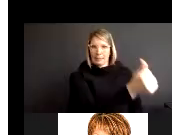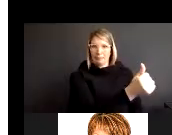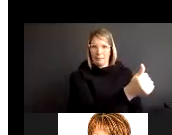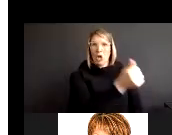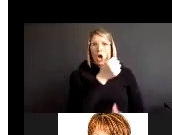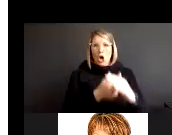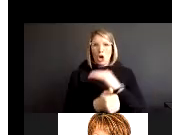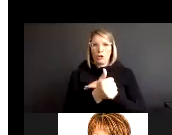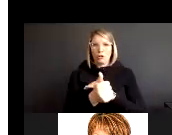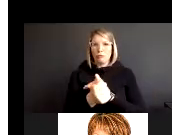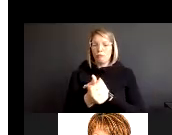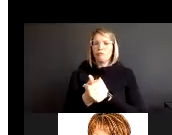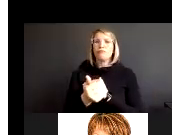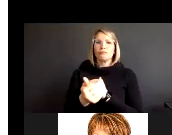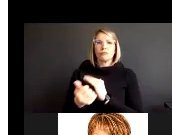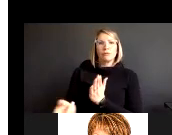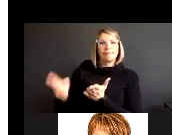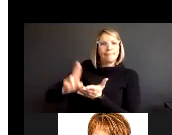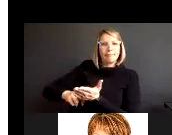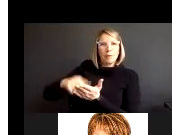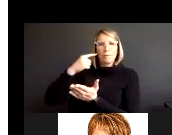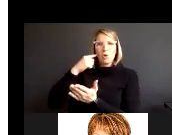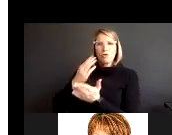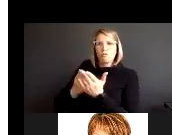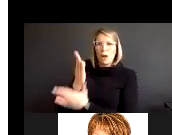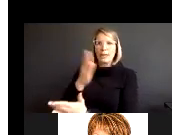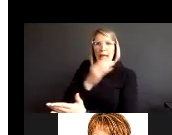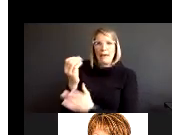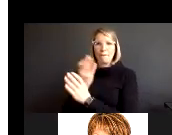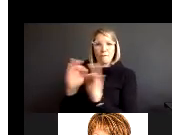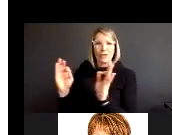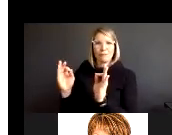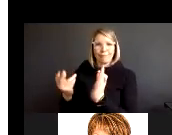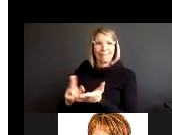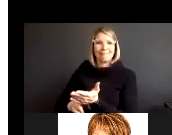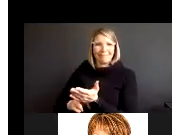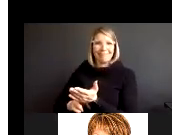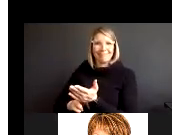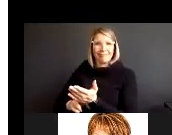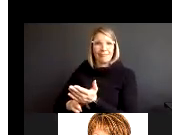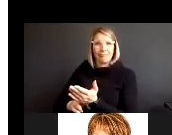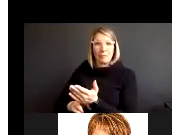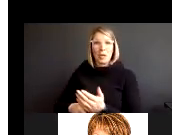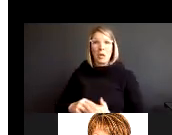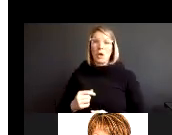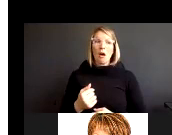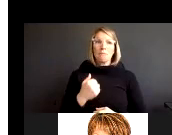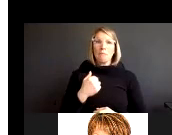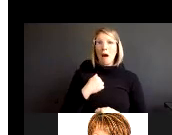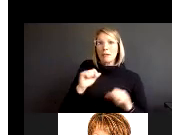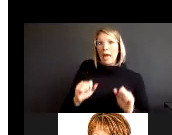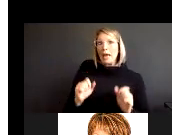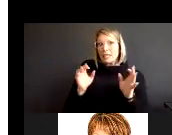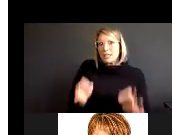Freedoms. And, not only do we have that right to live the lifestyle of our choosing, but we have that right to live at risk and make choices that